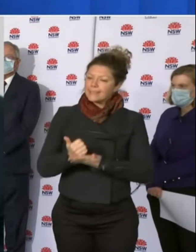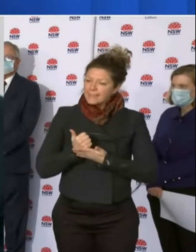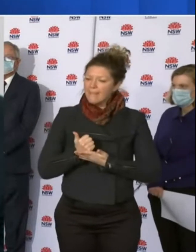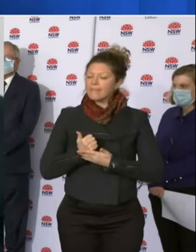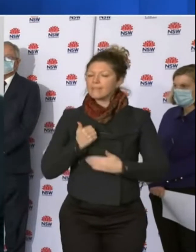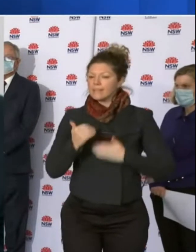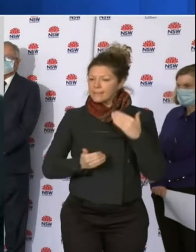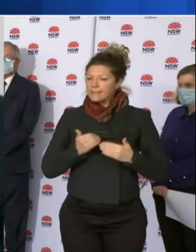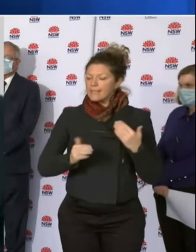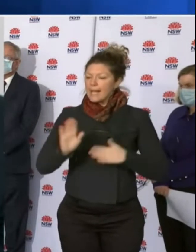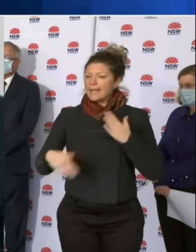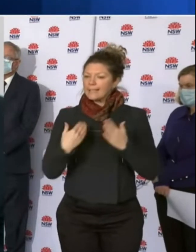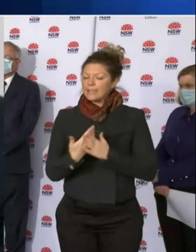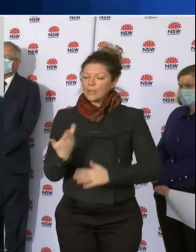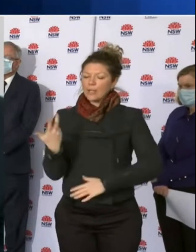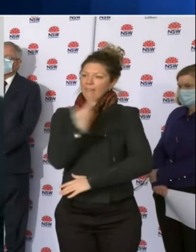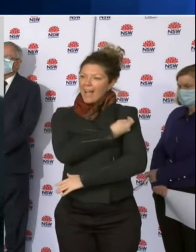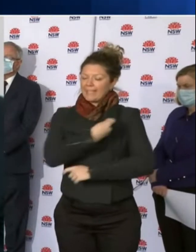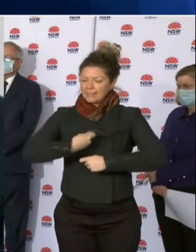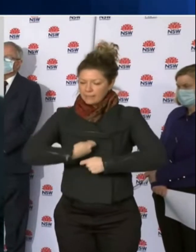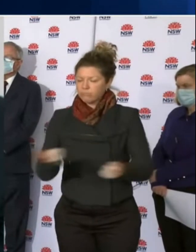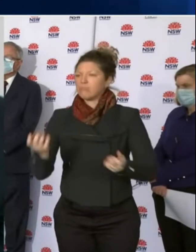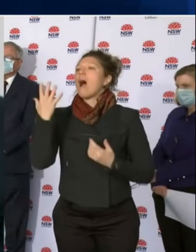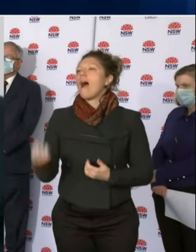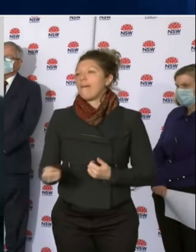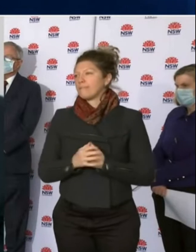the vaccine doses arrive, and that is our objective.